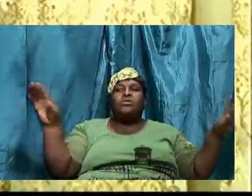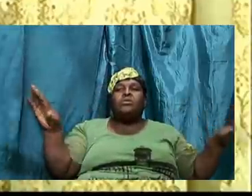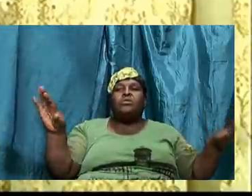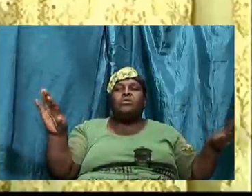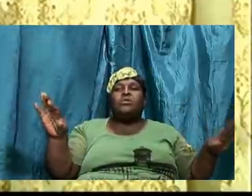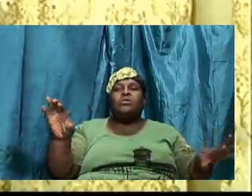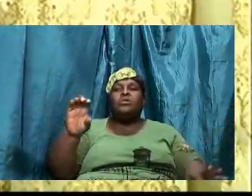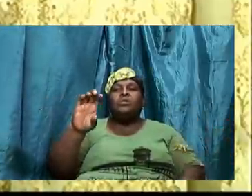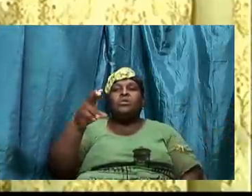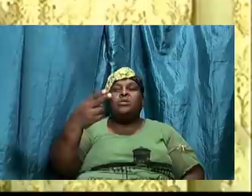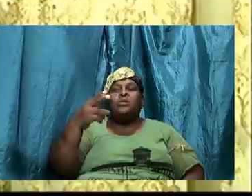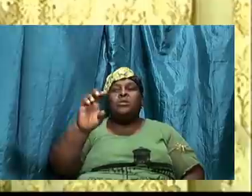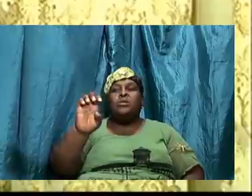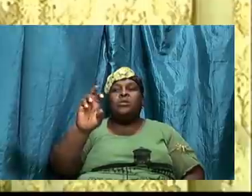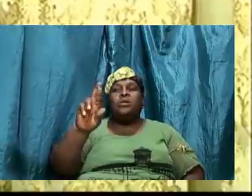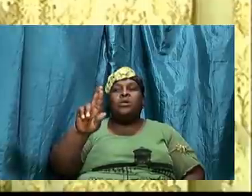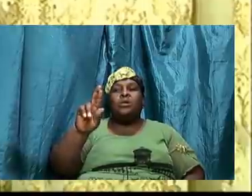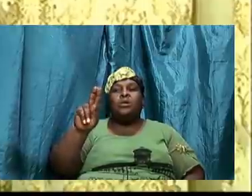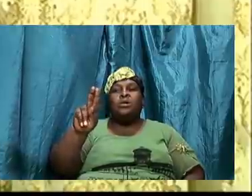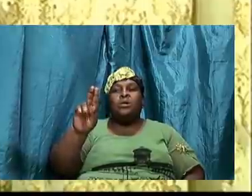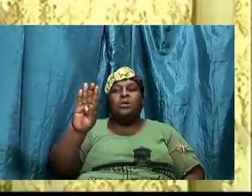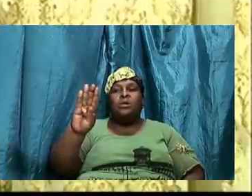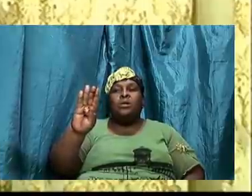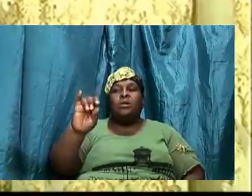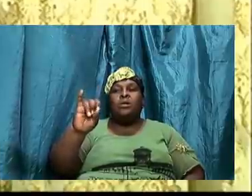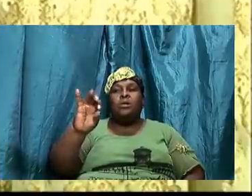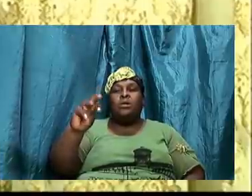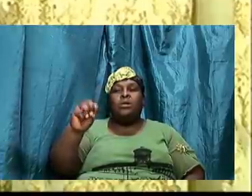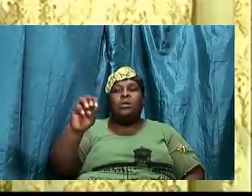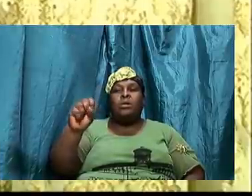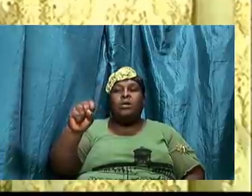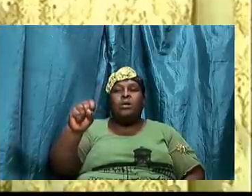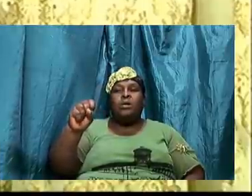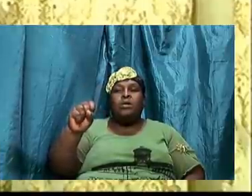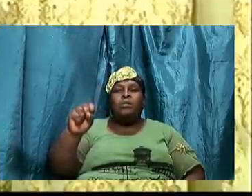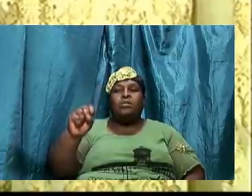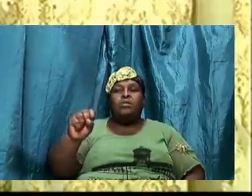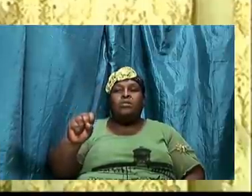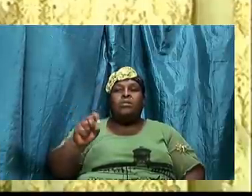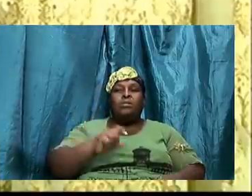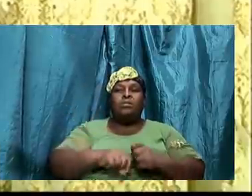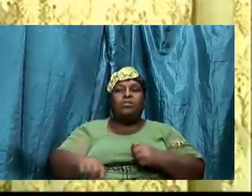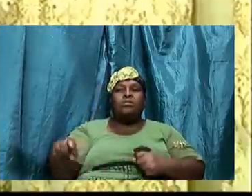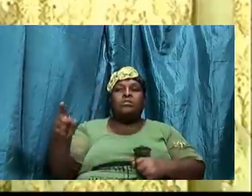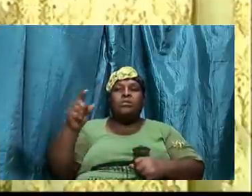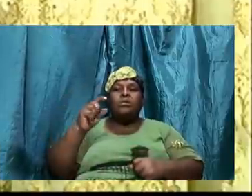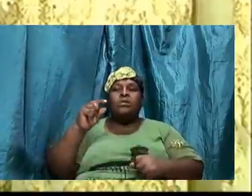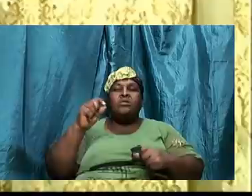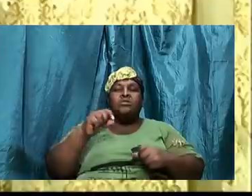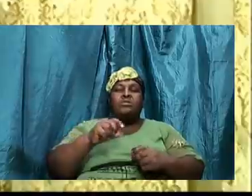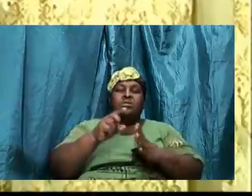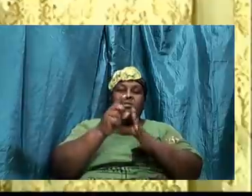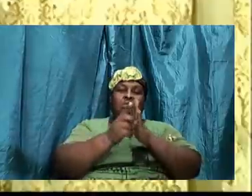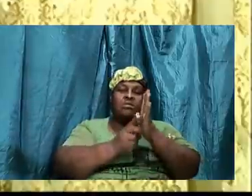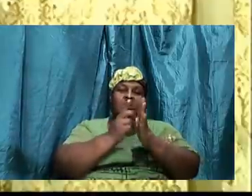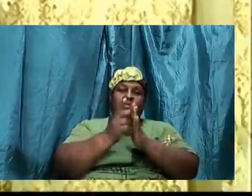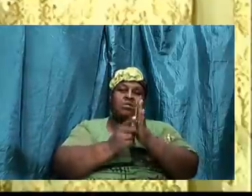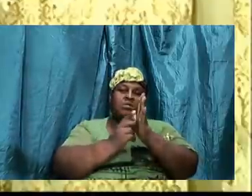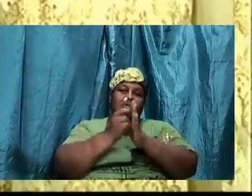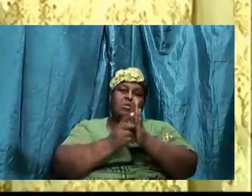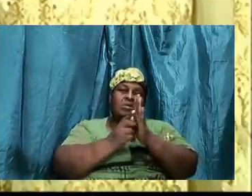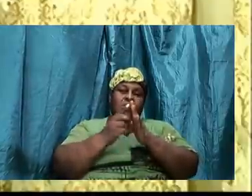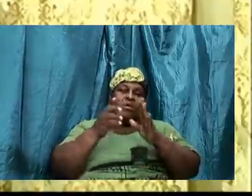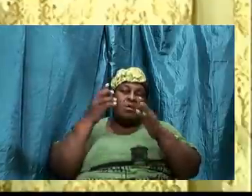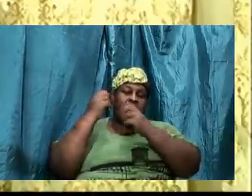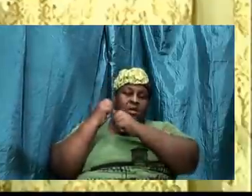The golden image of cherub are mentioned in the design of the lid of the Ark of the